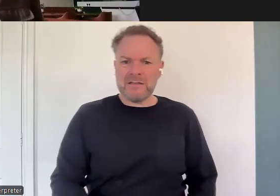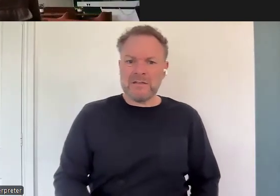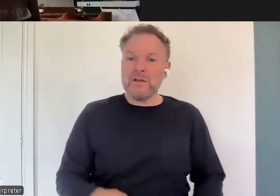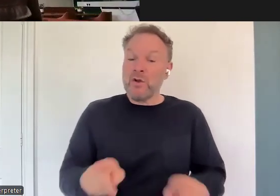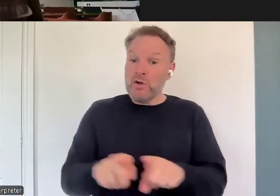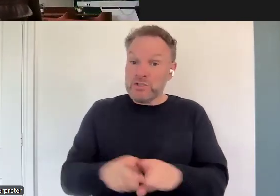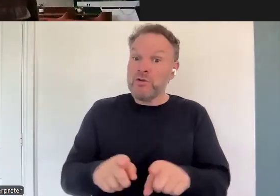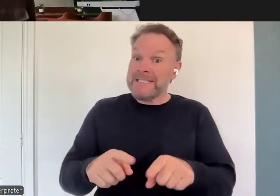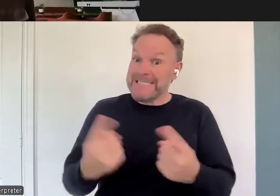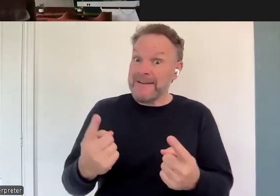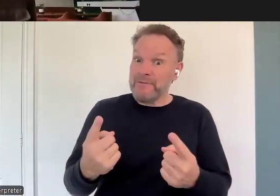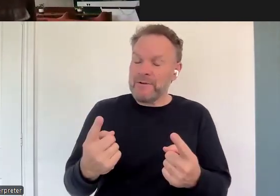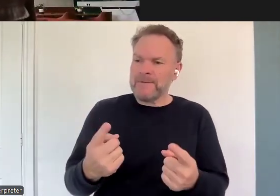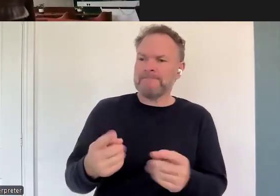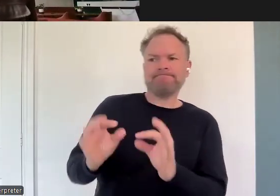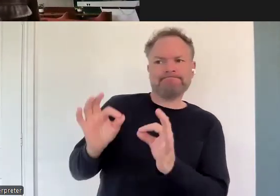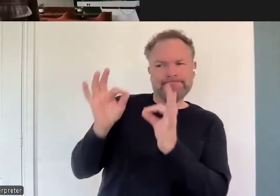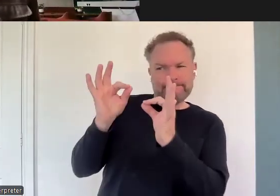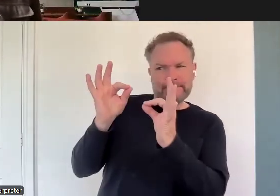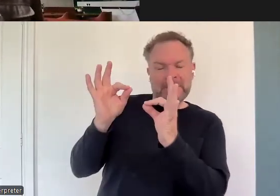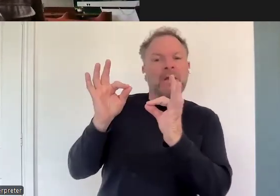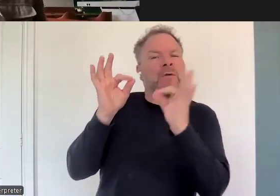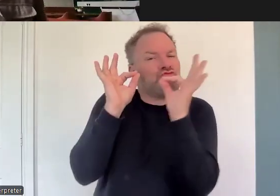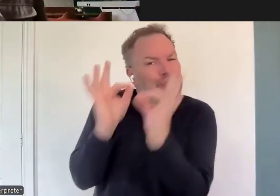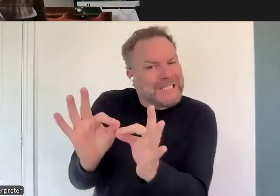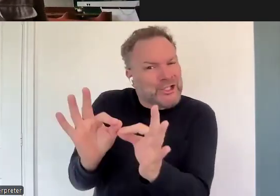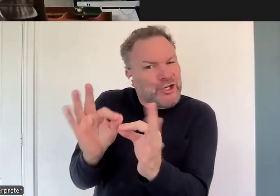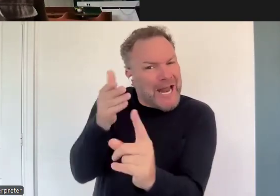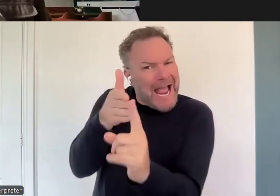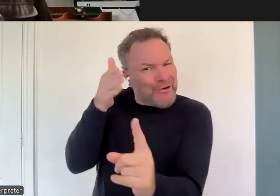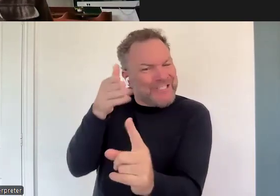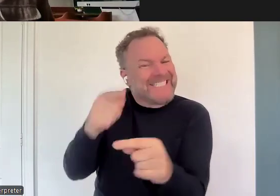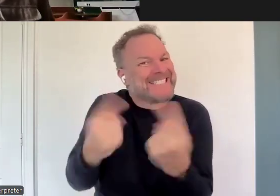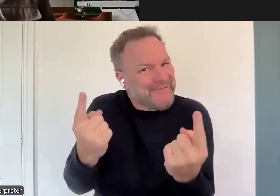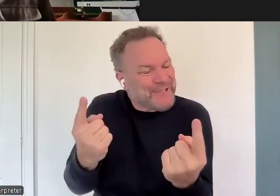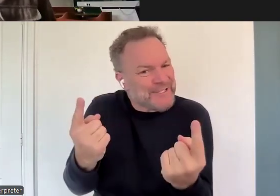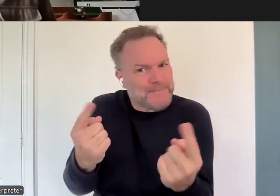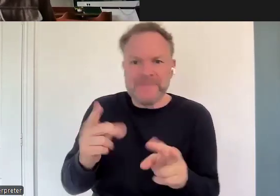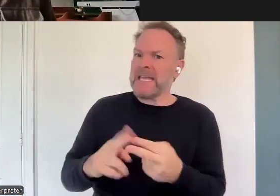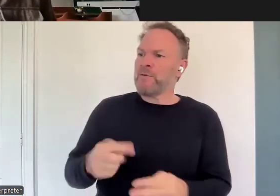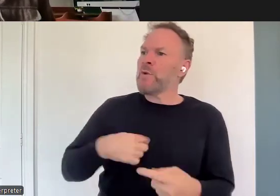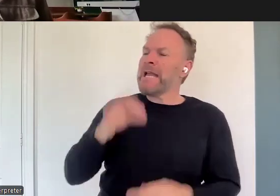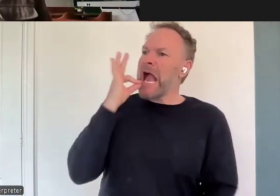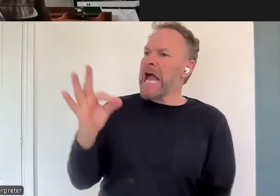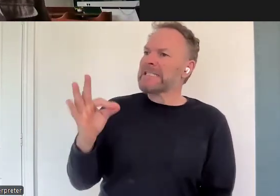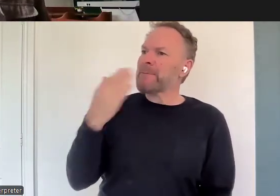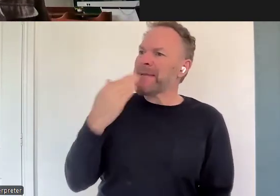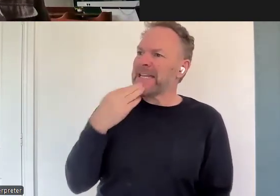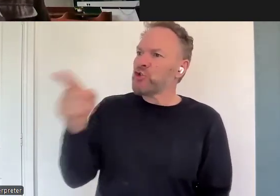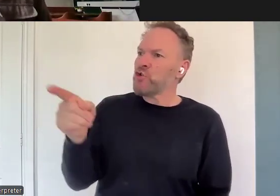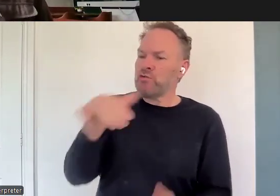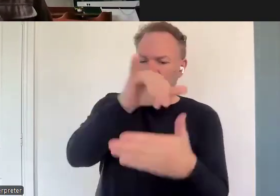difference between precision and accuracy. So if we ask people to fill in a very rigorous